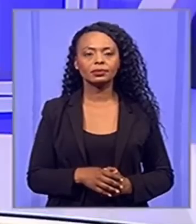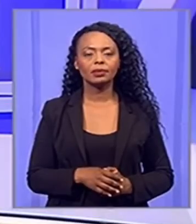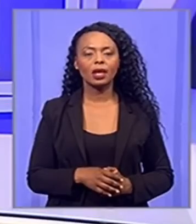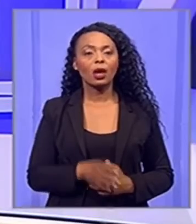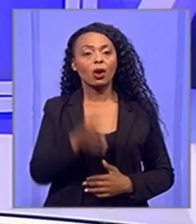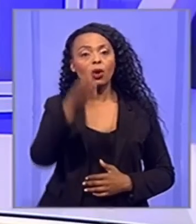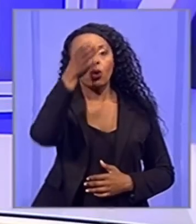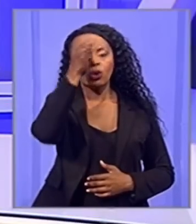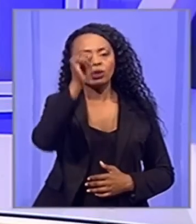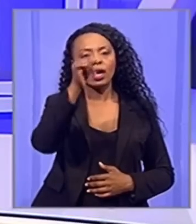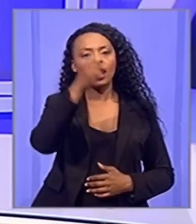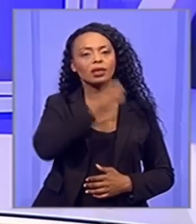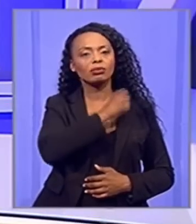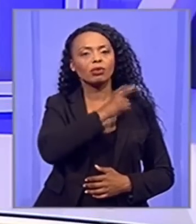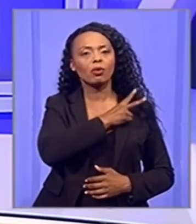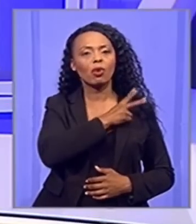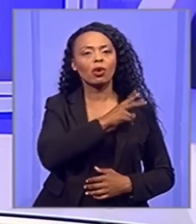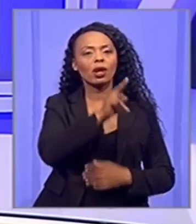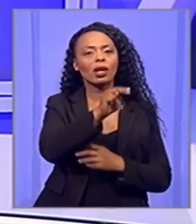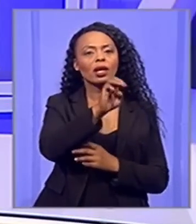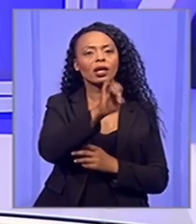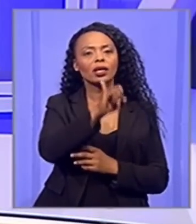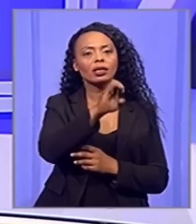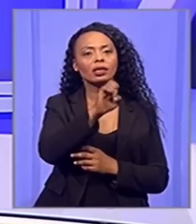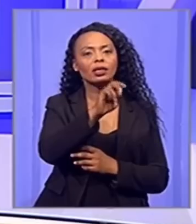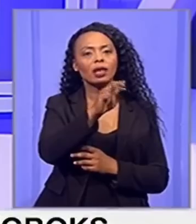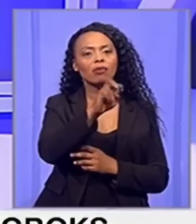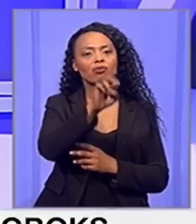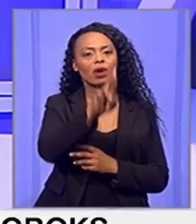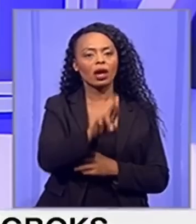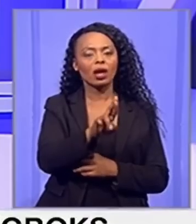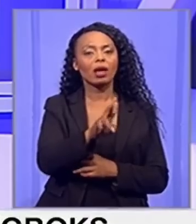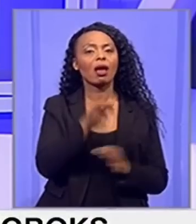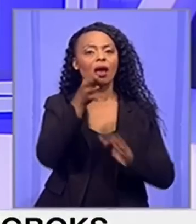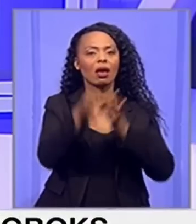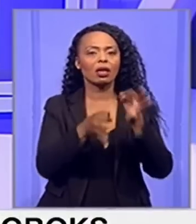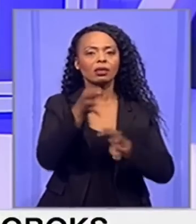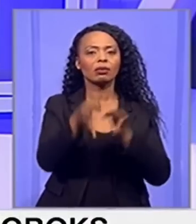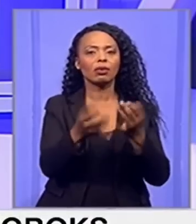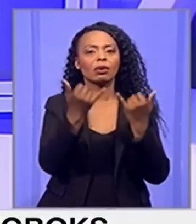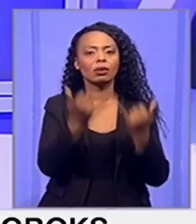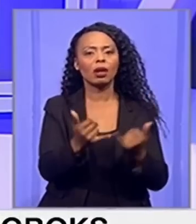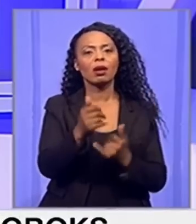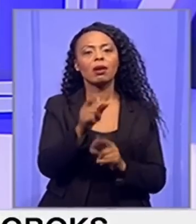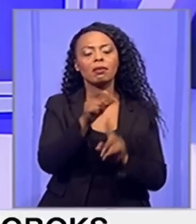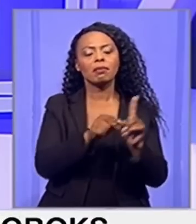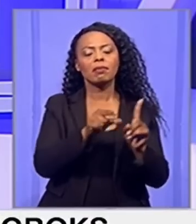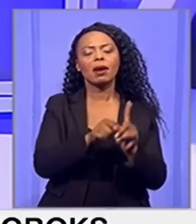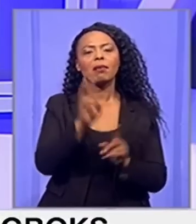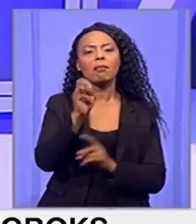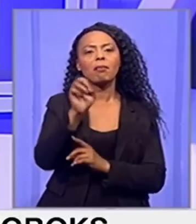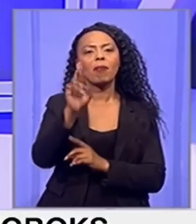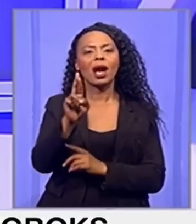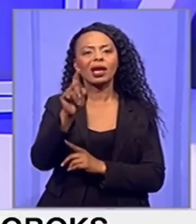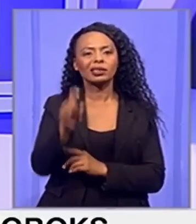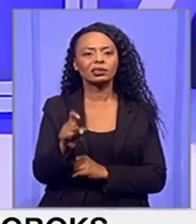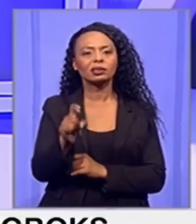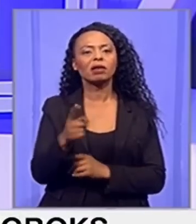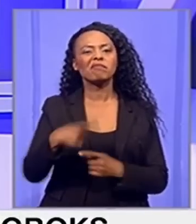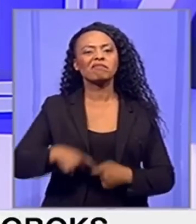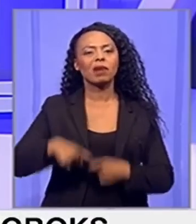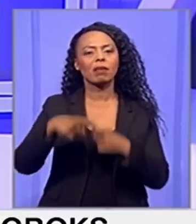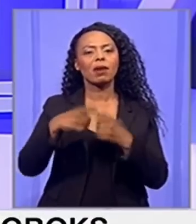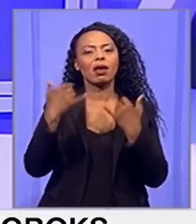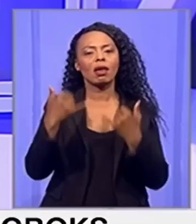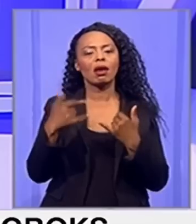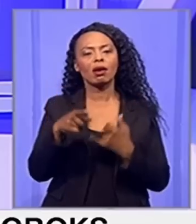Mokatisi wa di-Springbok Yak Ninaber o tlhalositse gore go tlhaela ga Malcolm Max ka ntlha ya kgobalo go tlile go ama